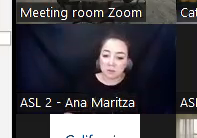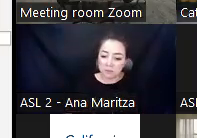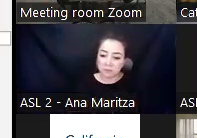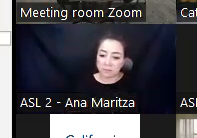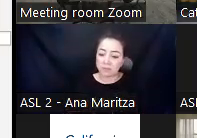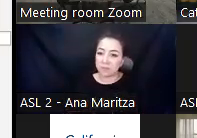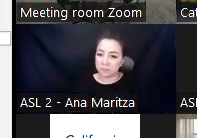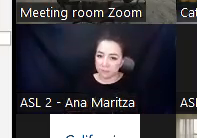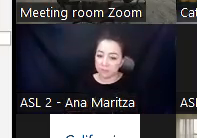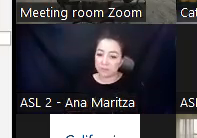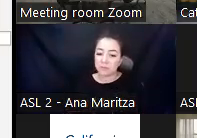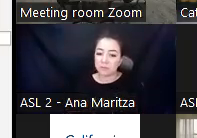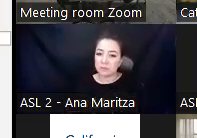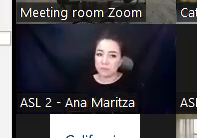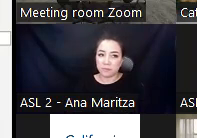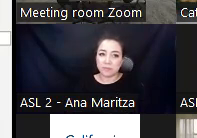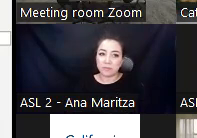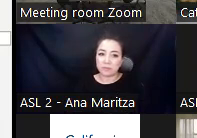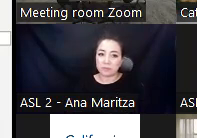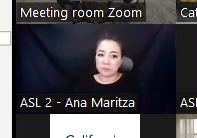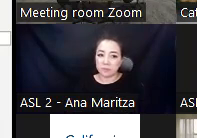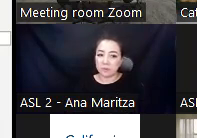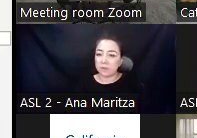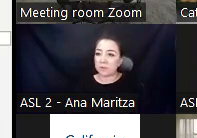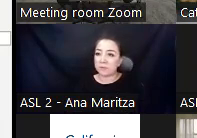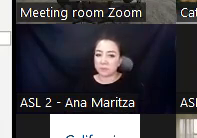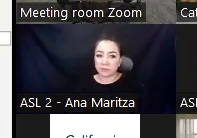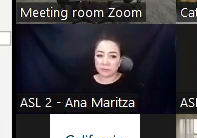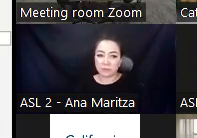Okay, it's going to be, I don't know. The thing is when